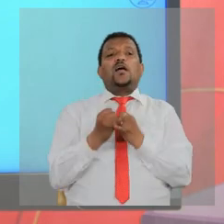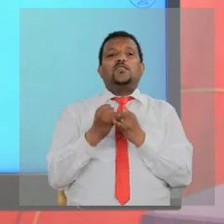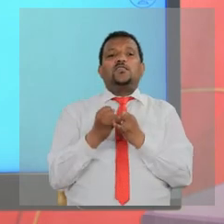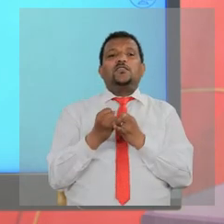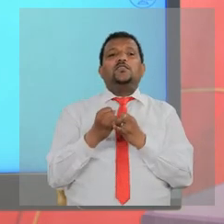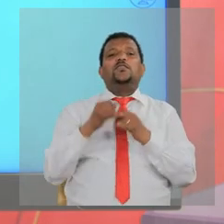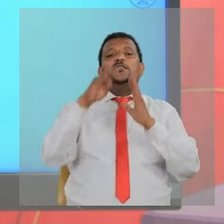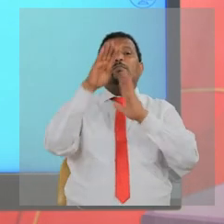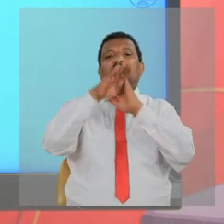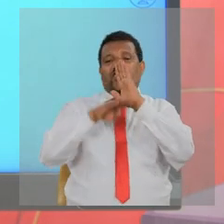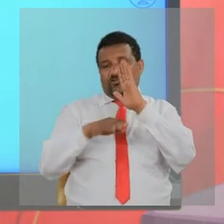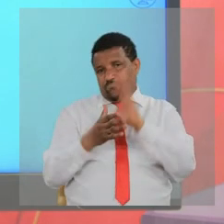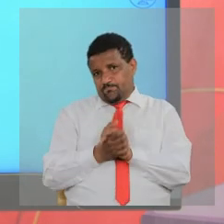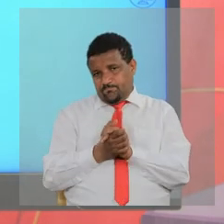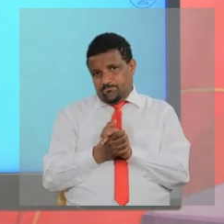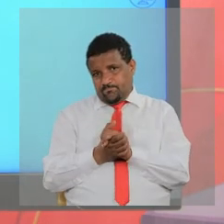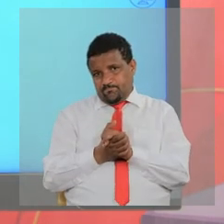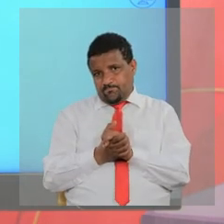is depreciation.